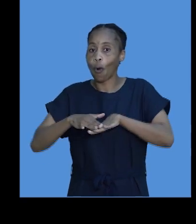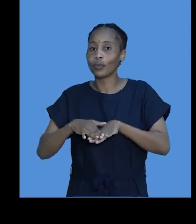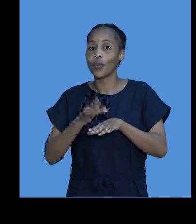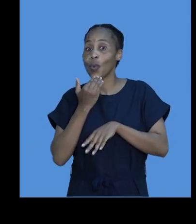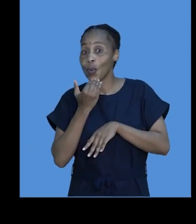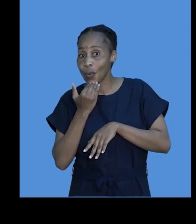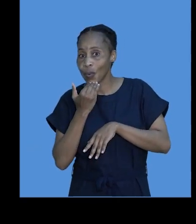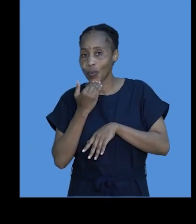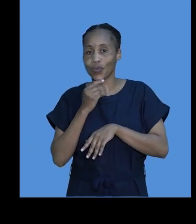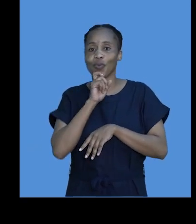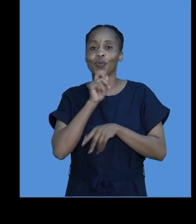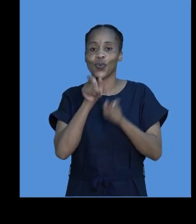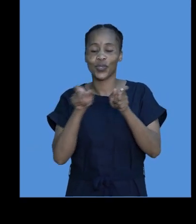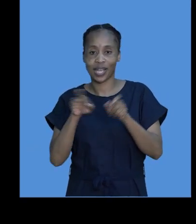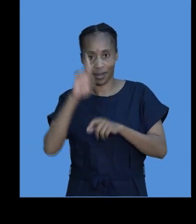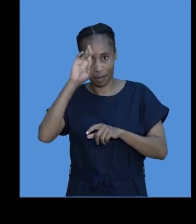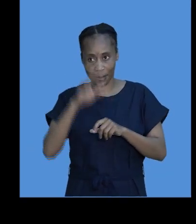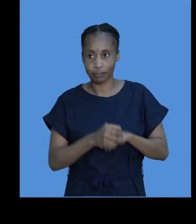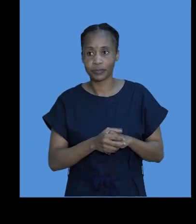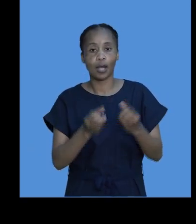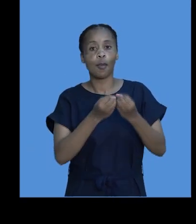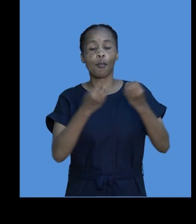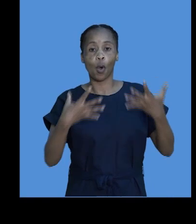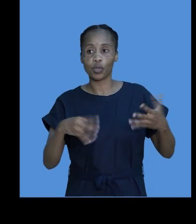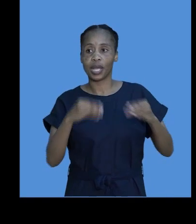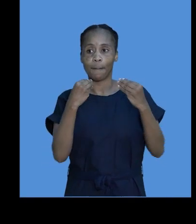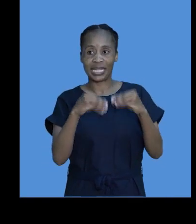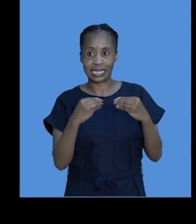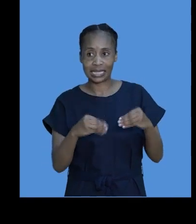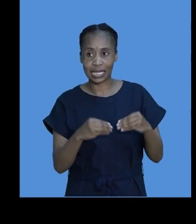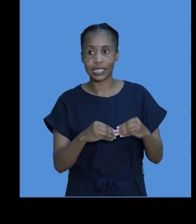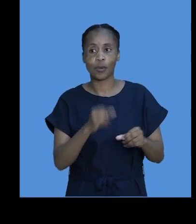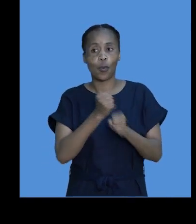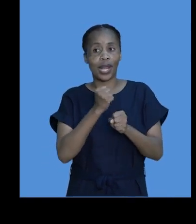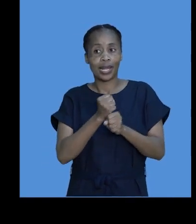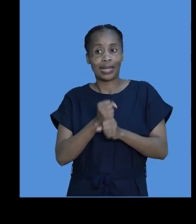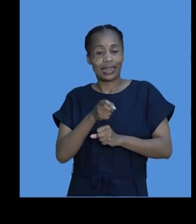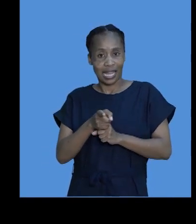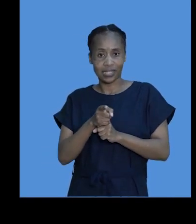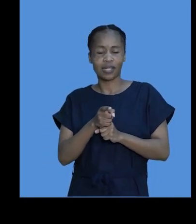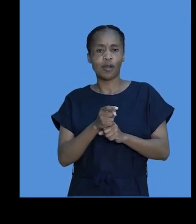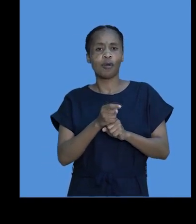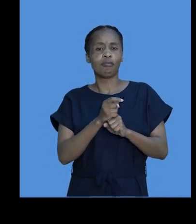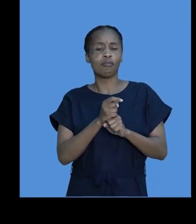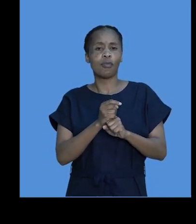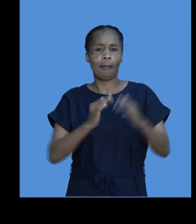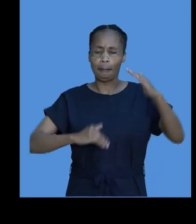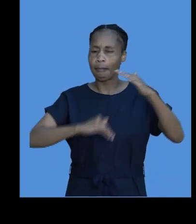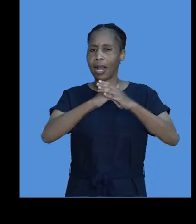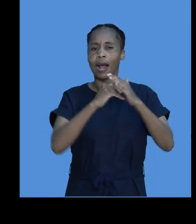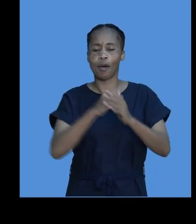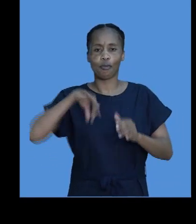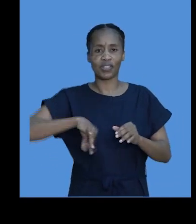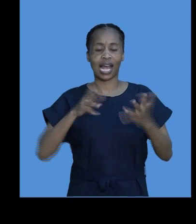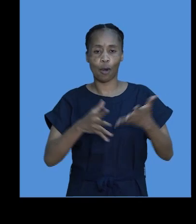right? It says, most businesses operating in imperfect markets maximize profits by supplying less